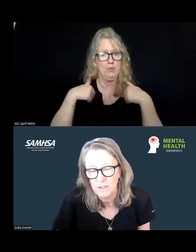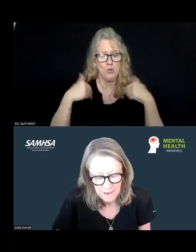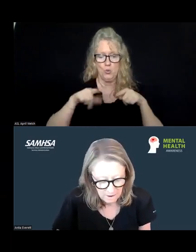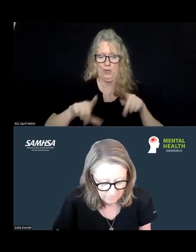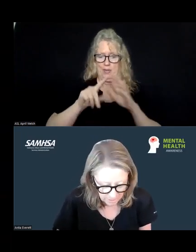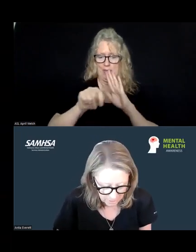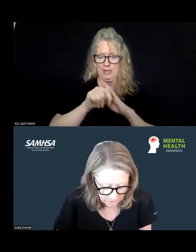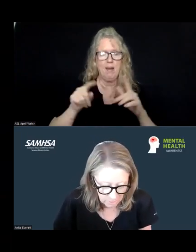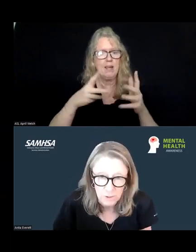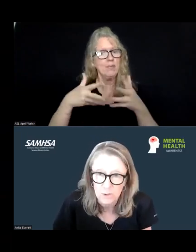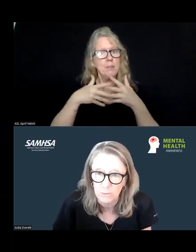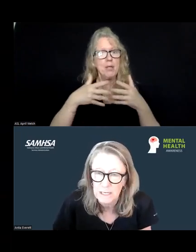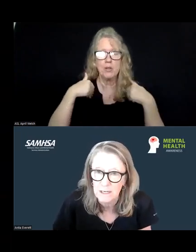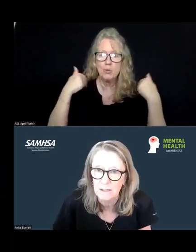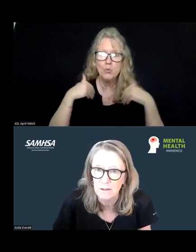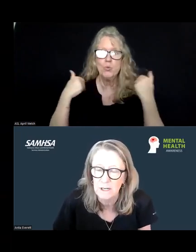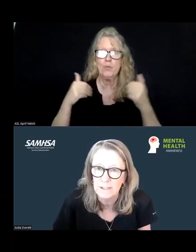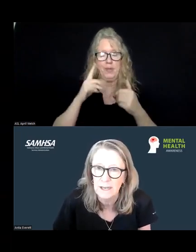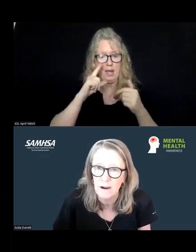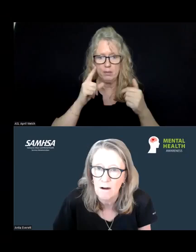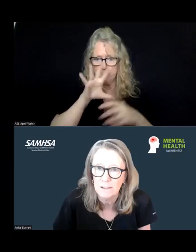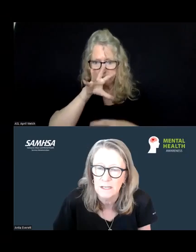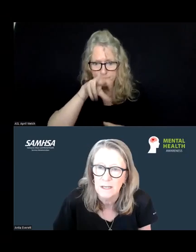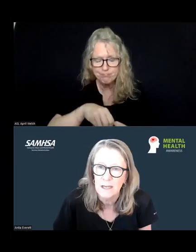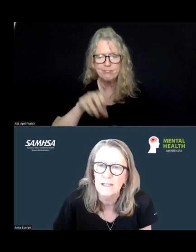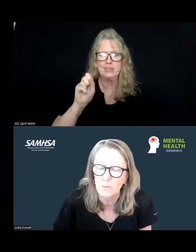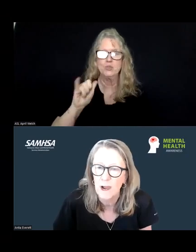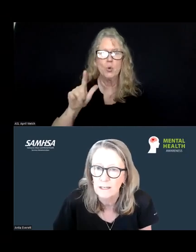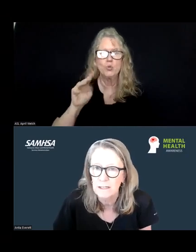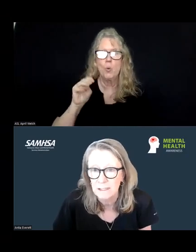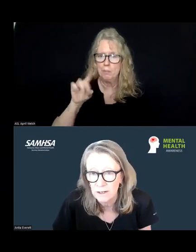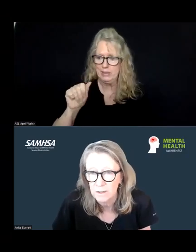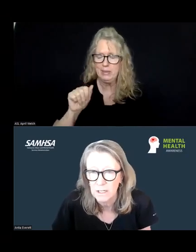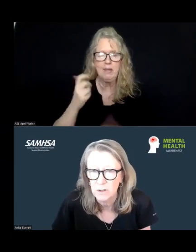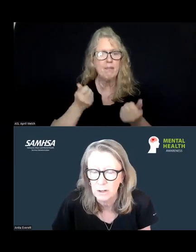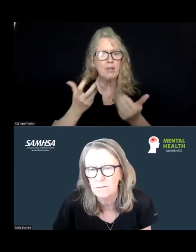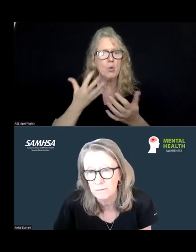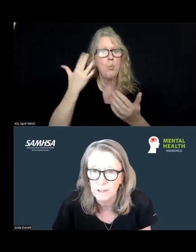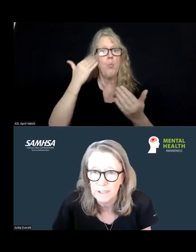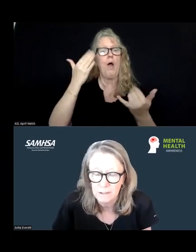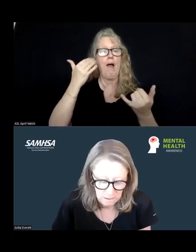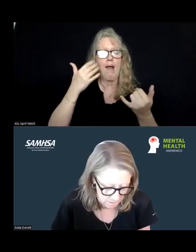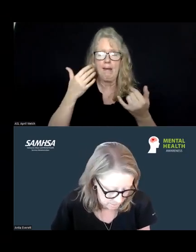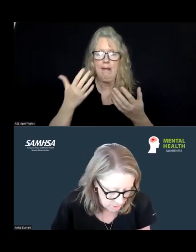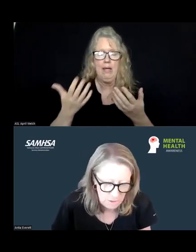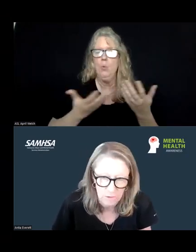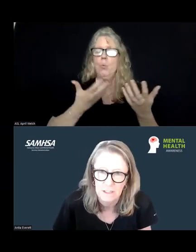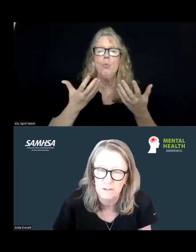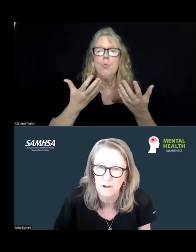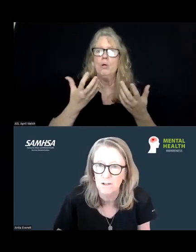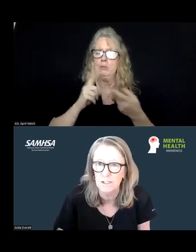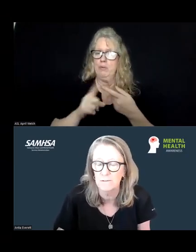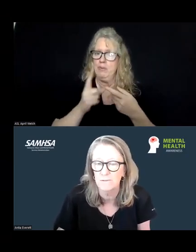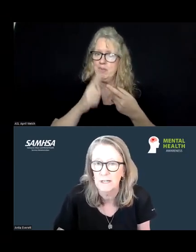if American youth, have to social media. And so it is a cause, it is widely considered to be at least